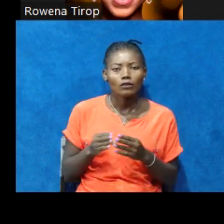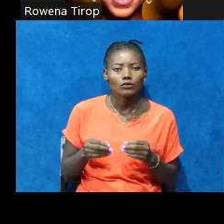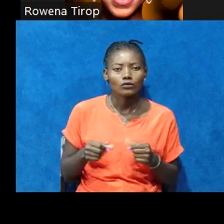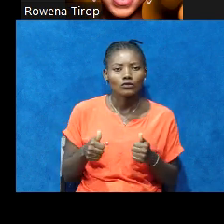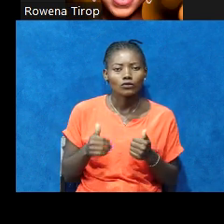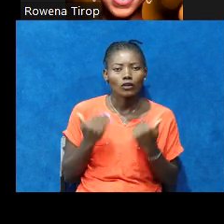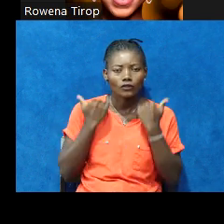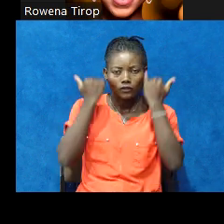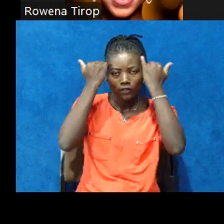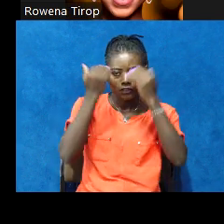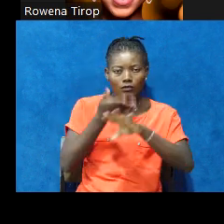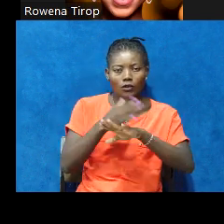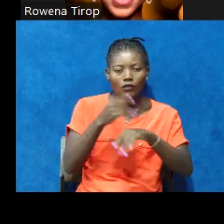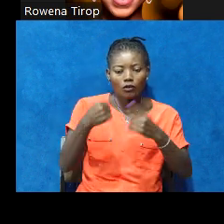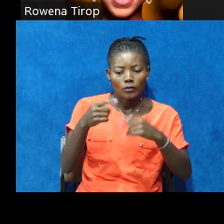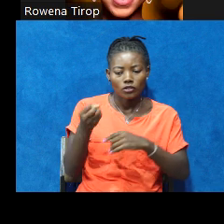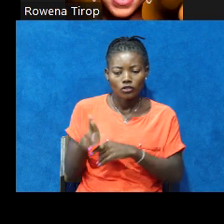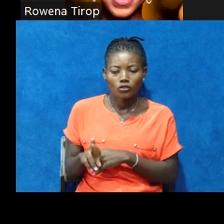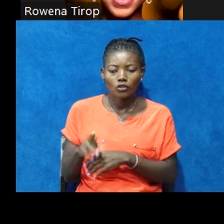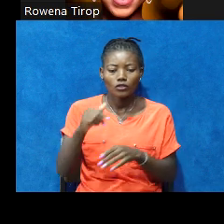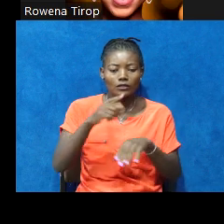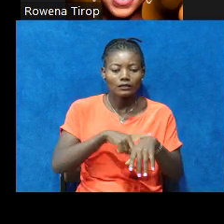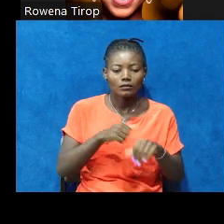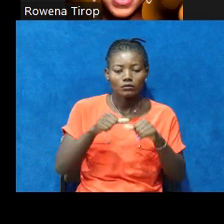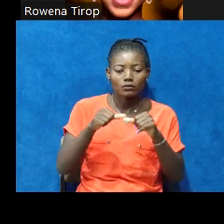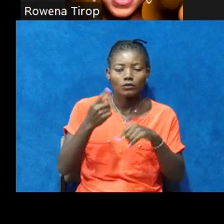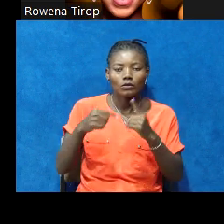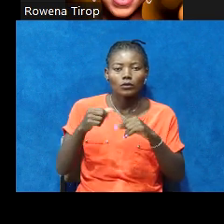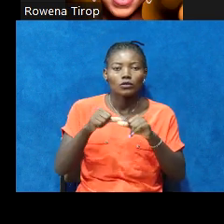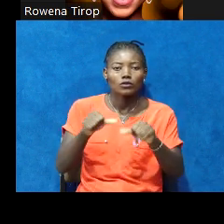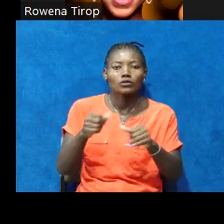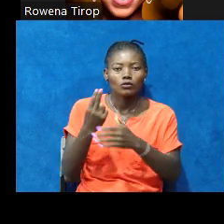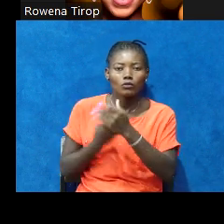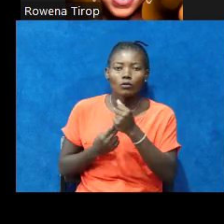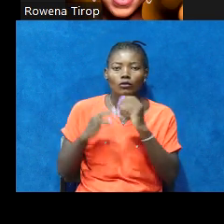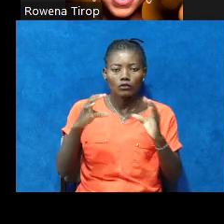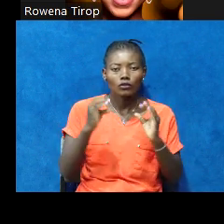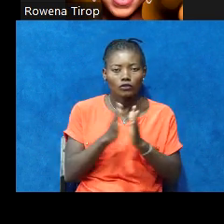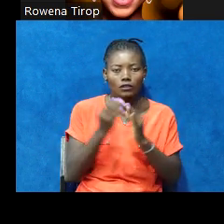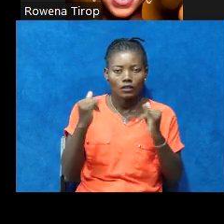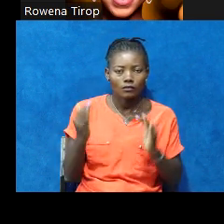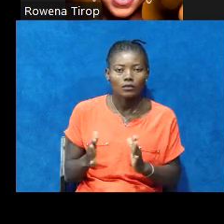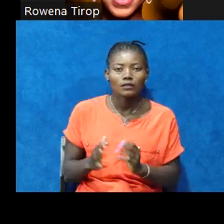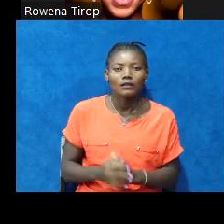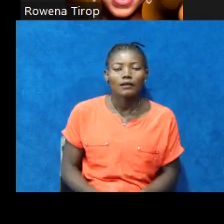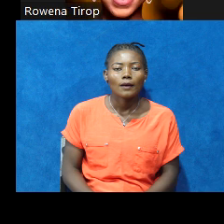before a game or in the game for both the coach and the athlete. Okay.